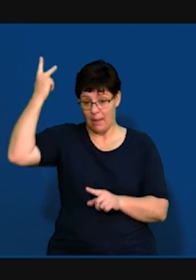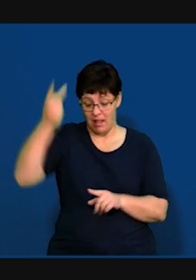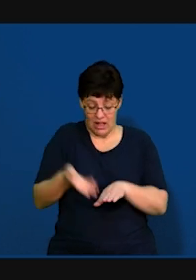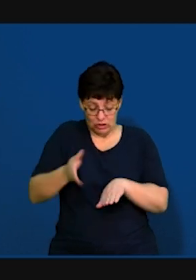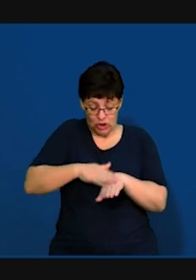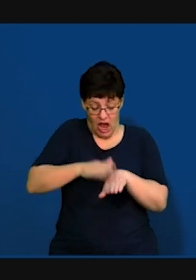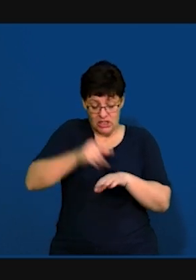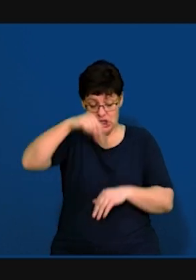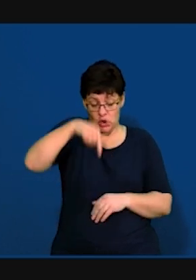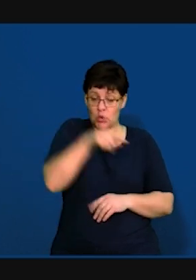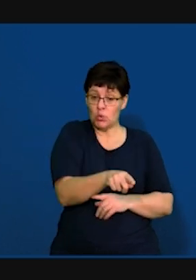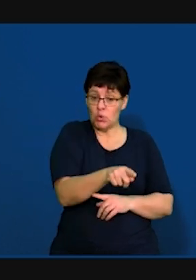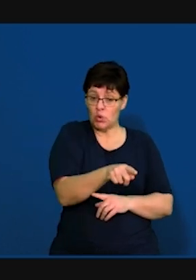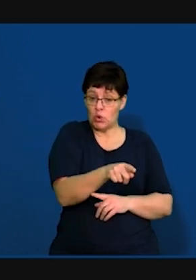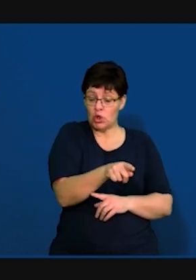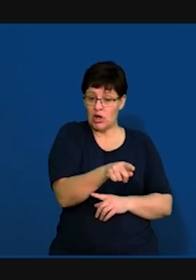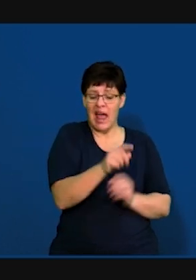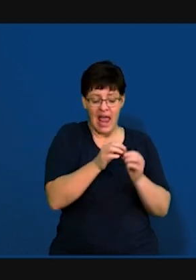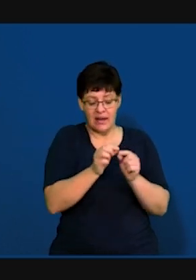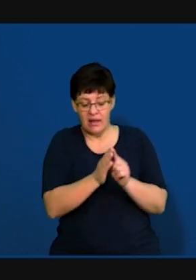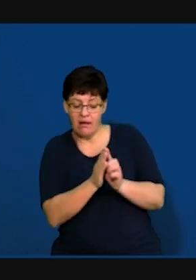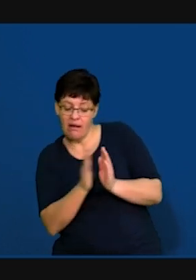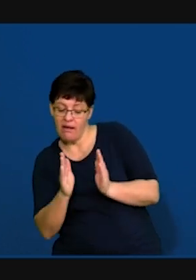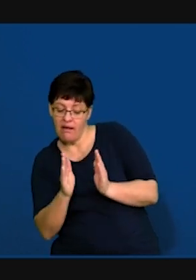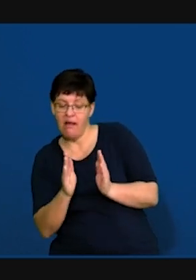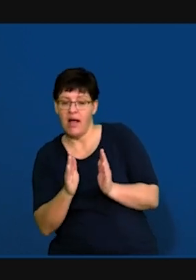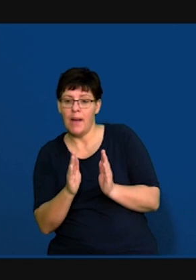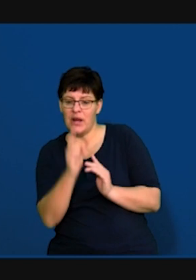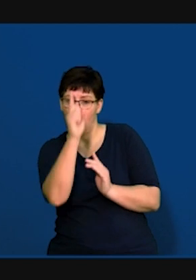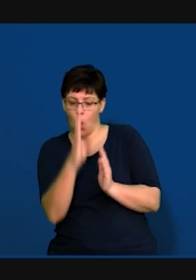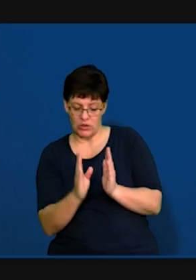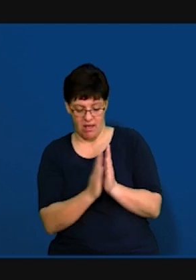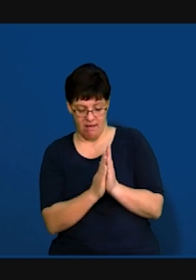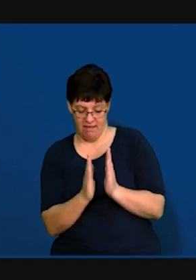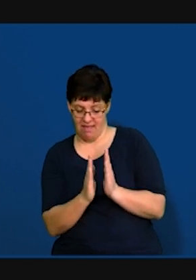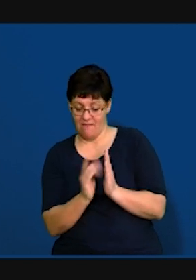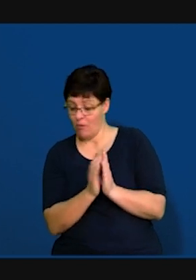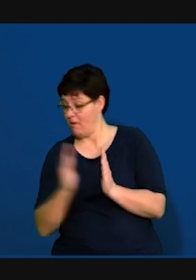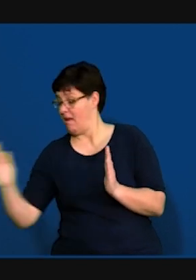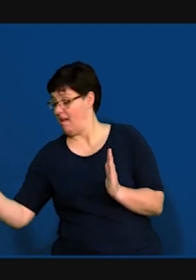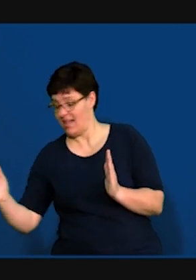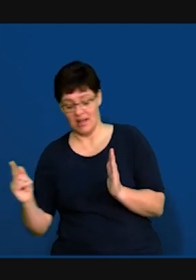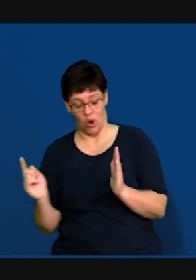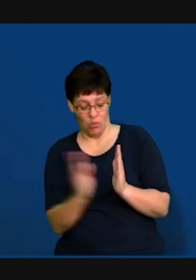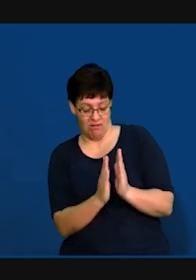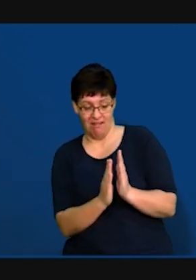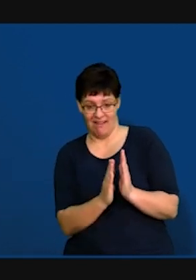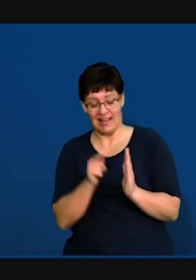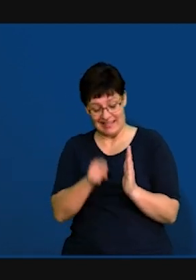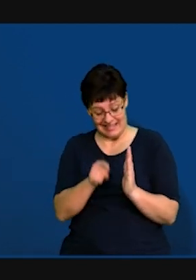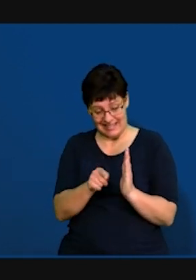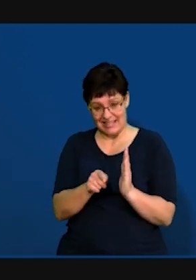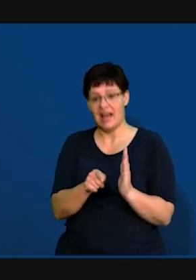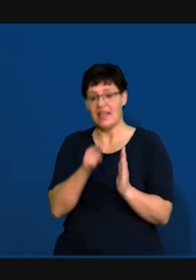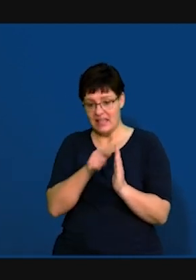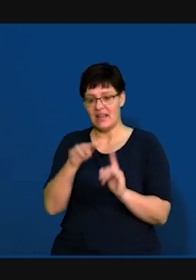Q and put it at a distance that is actually a quarter the original one, which was at X. So this